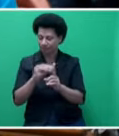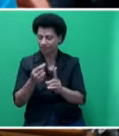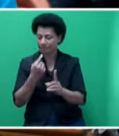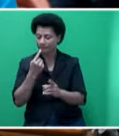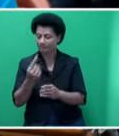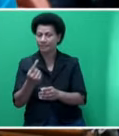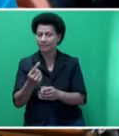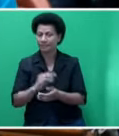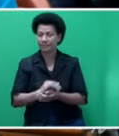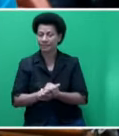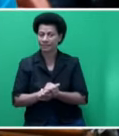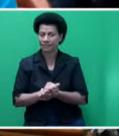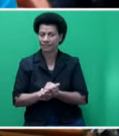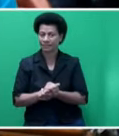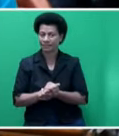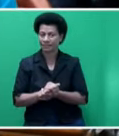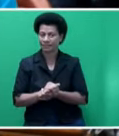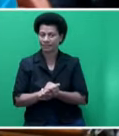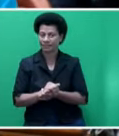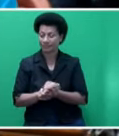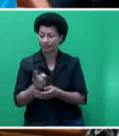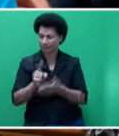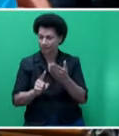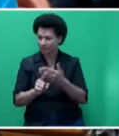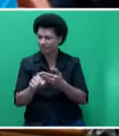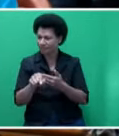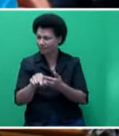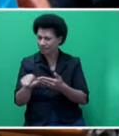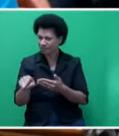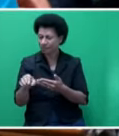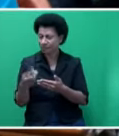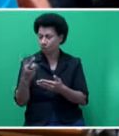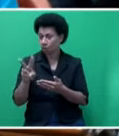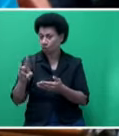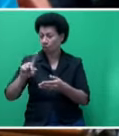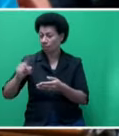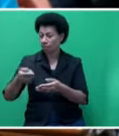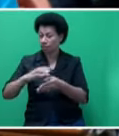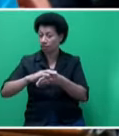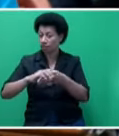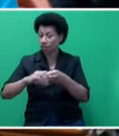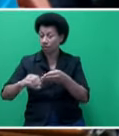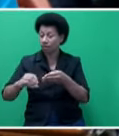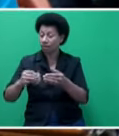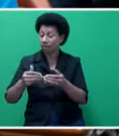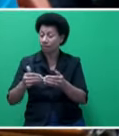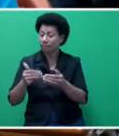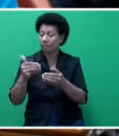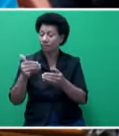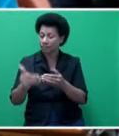of a situation, that would last, that $22,000, Mr. Speaker, would last for